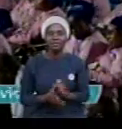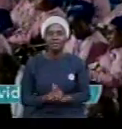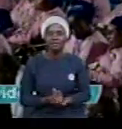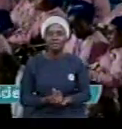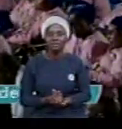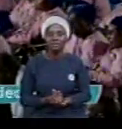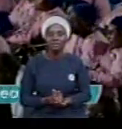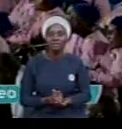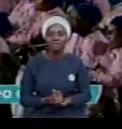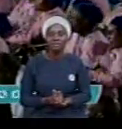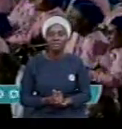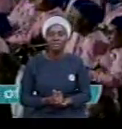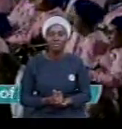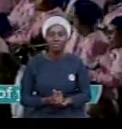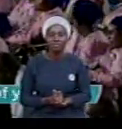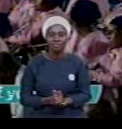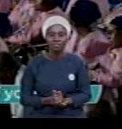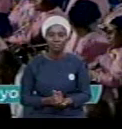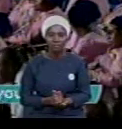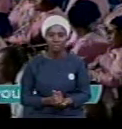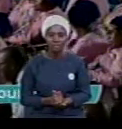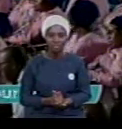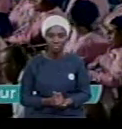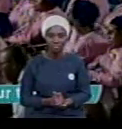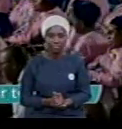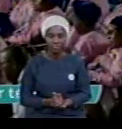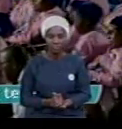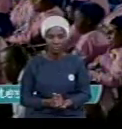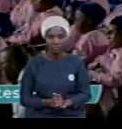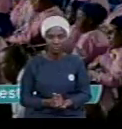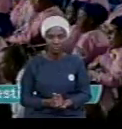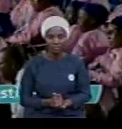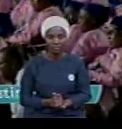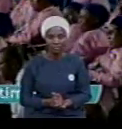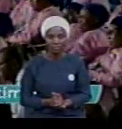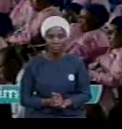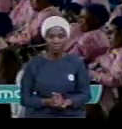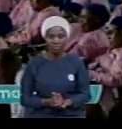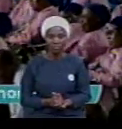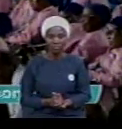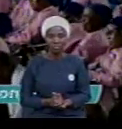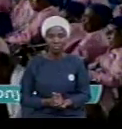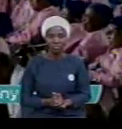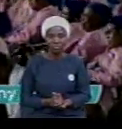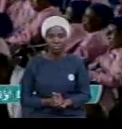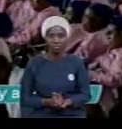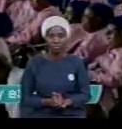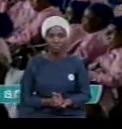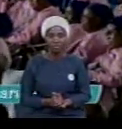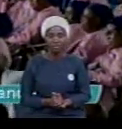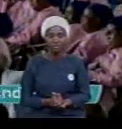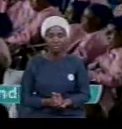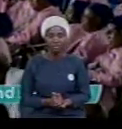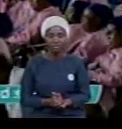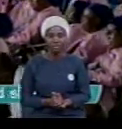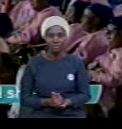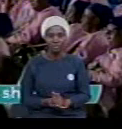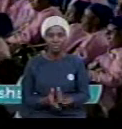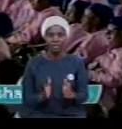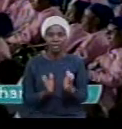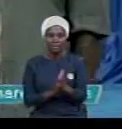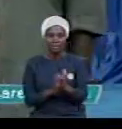Beside me is Sister Essie Dorcas. She wants to share her testimony. Praise the